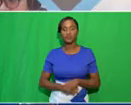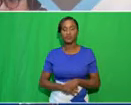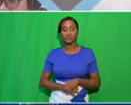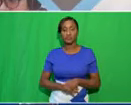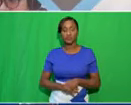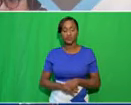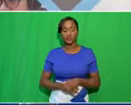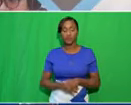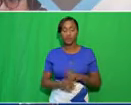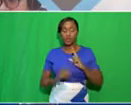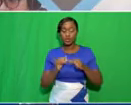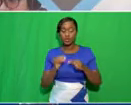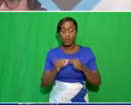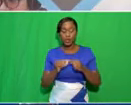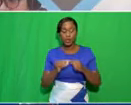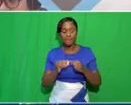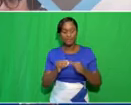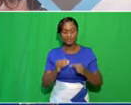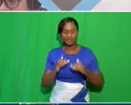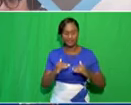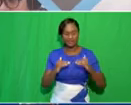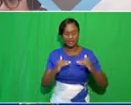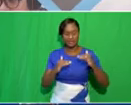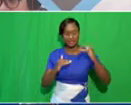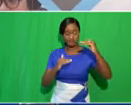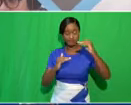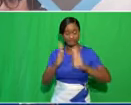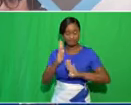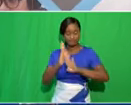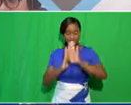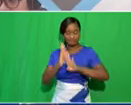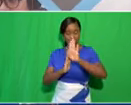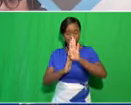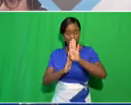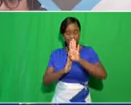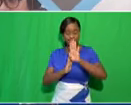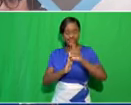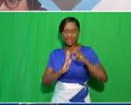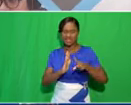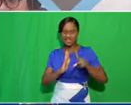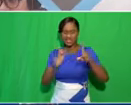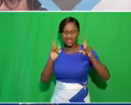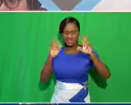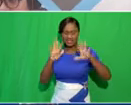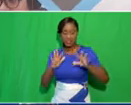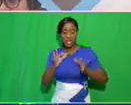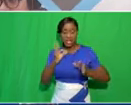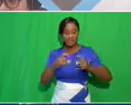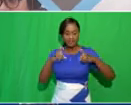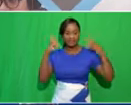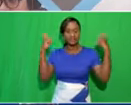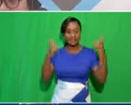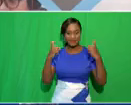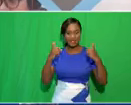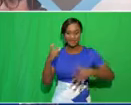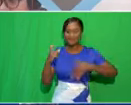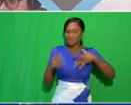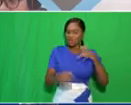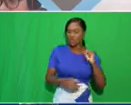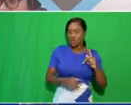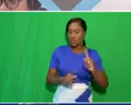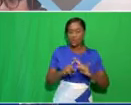we spoke about the stage of development and that assessment of what it does, if they are successful, they feel okay,